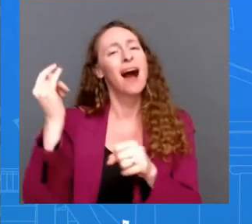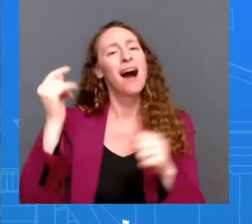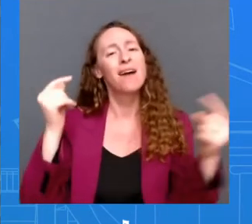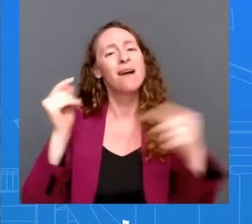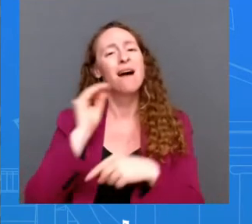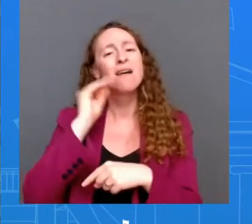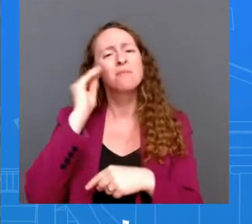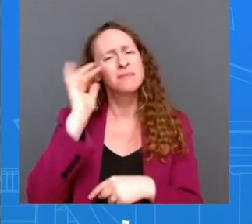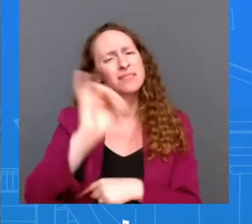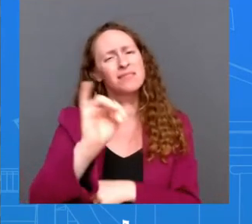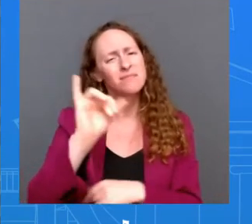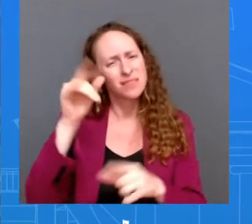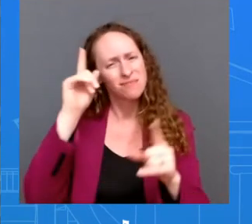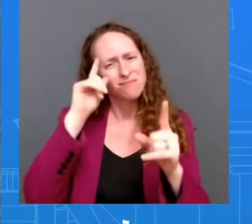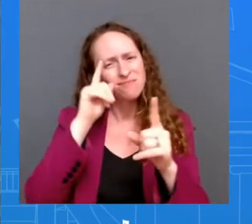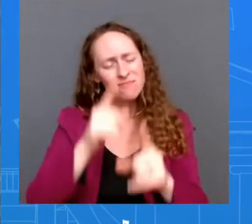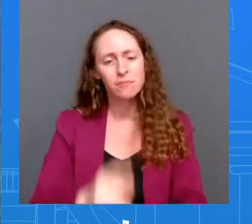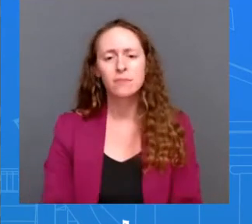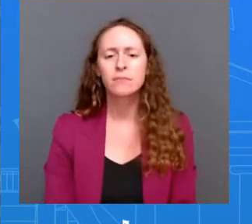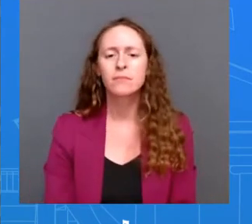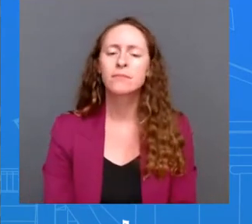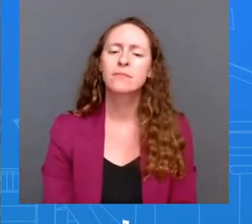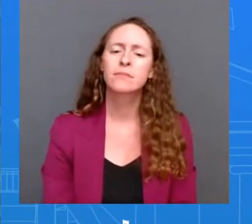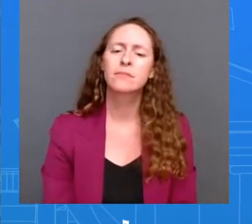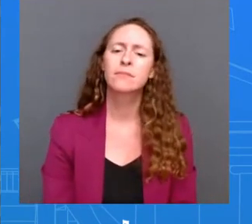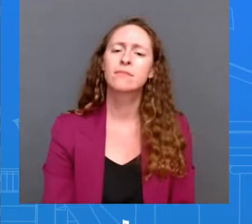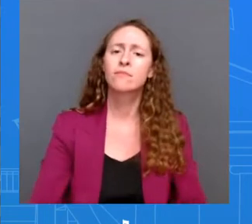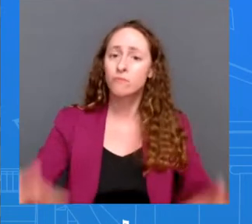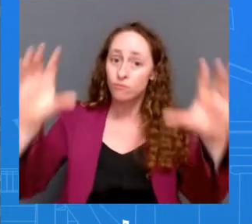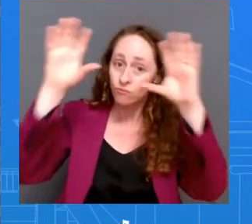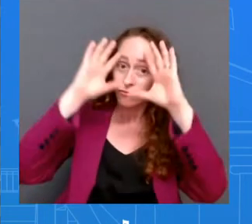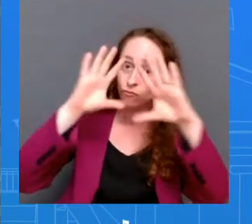team are focused on every single day.